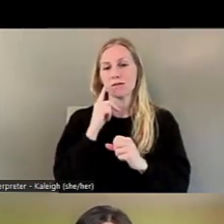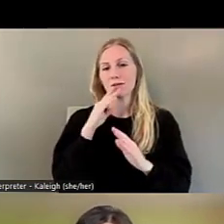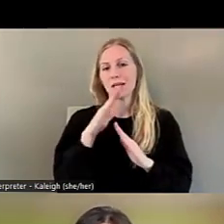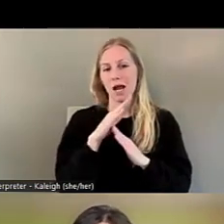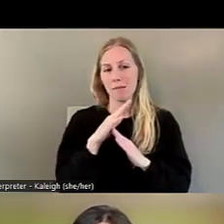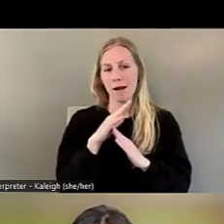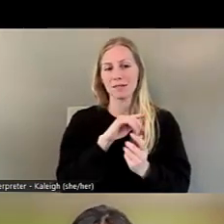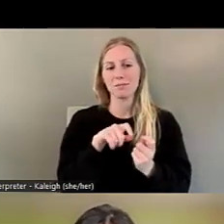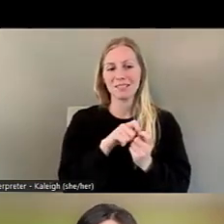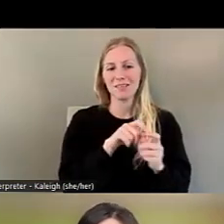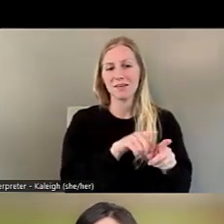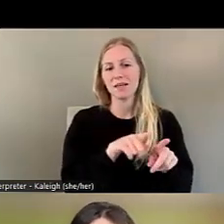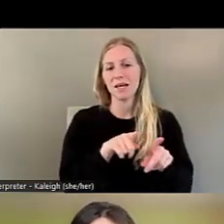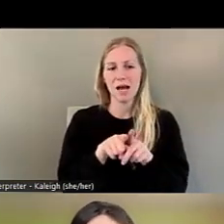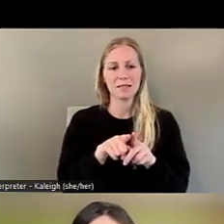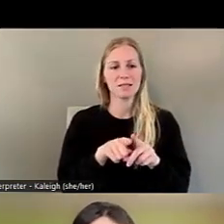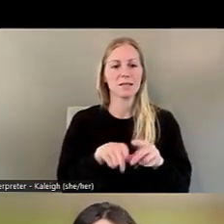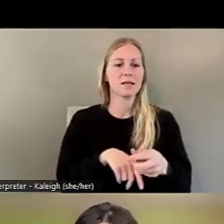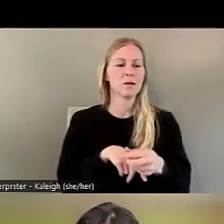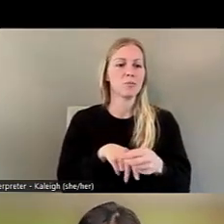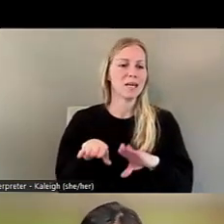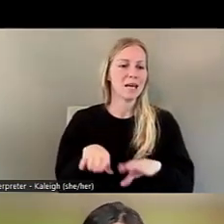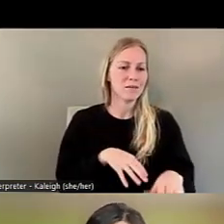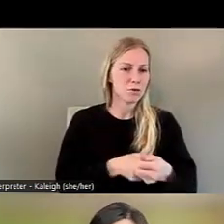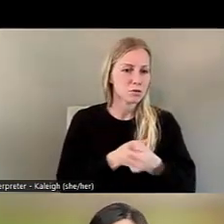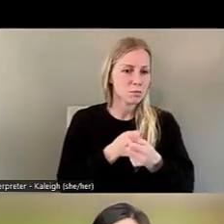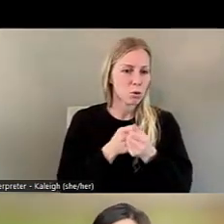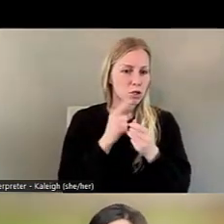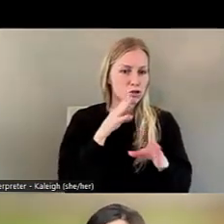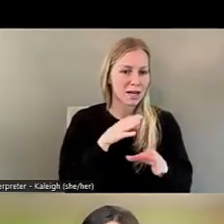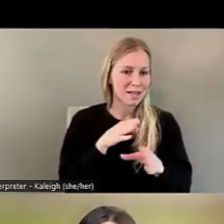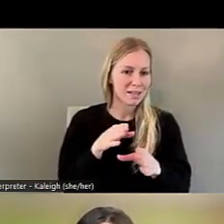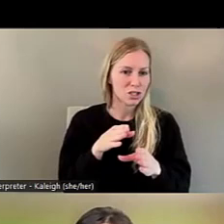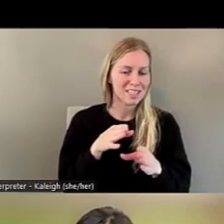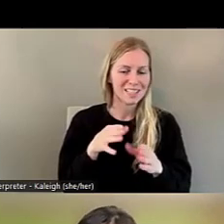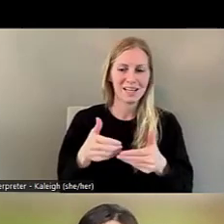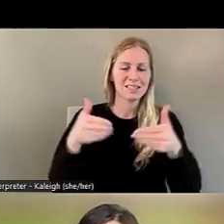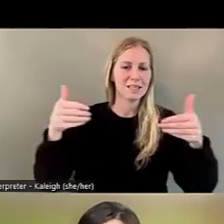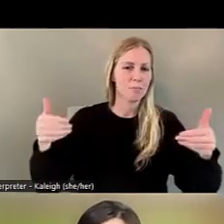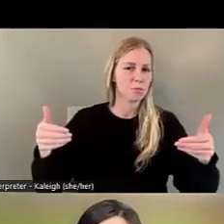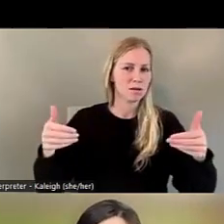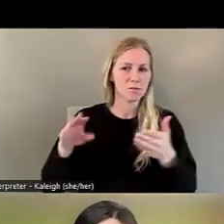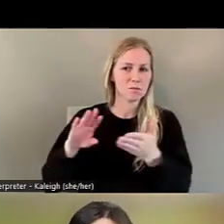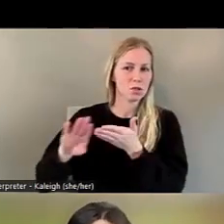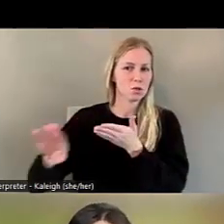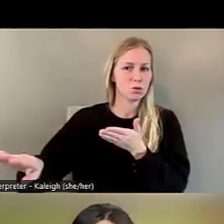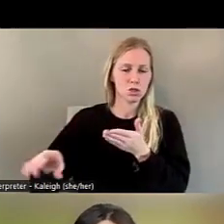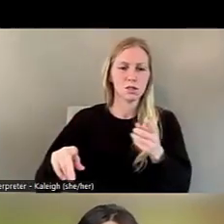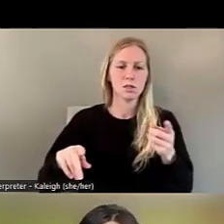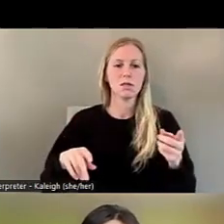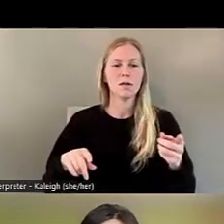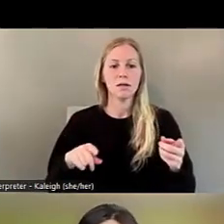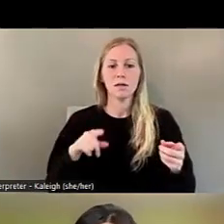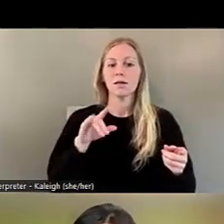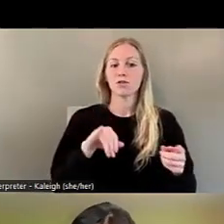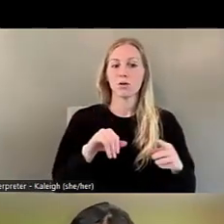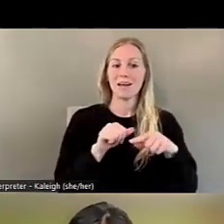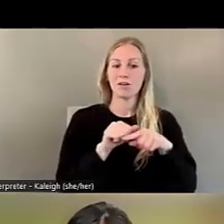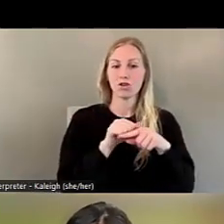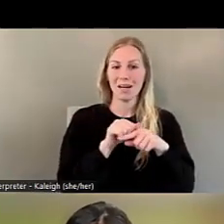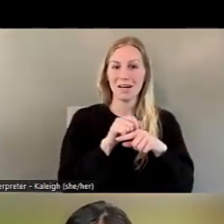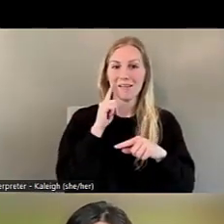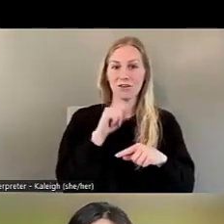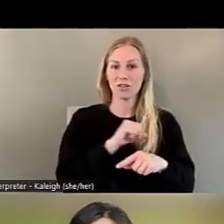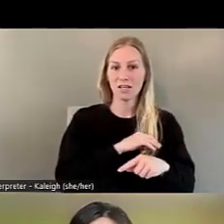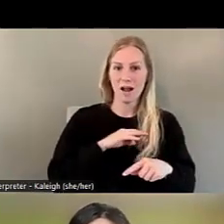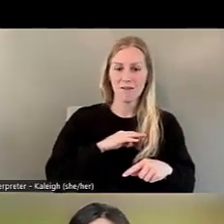a behavioral support strategy distinct from seclusion. And that training for all staff must occur within the first month of each